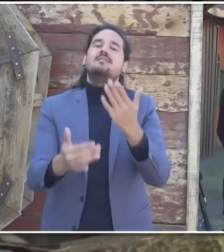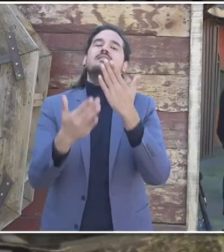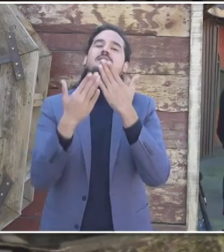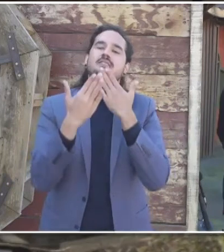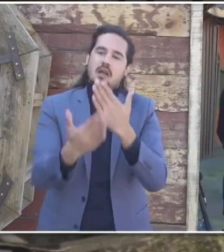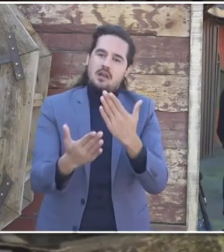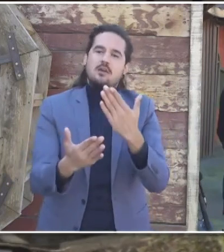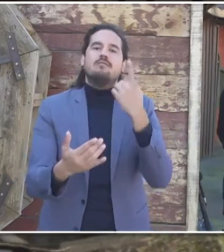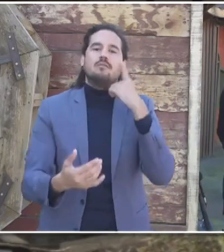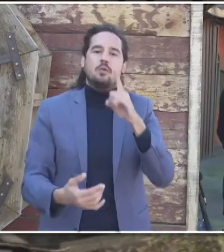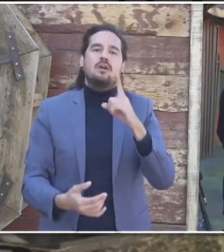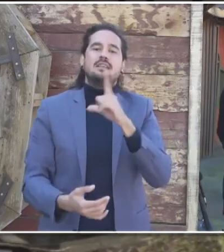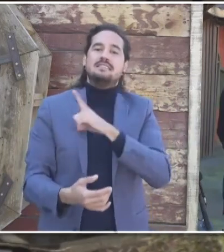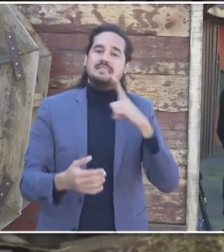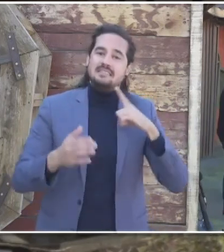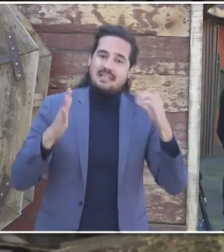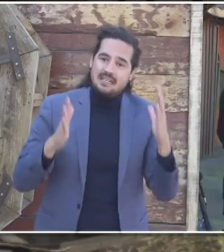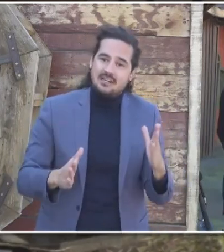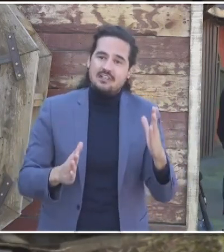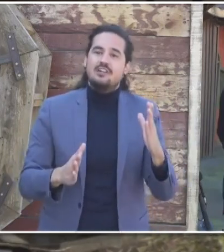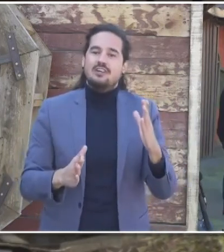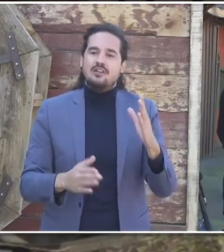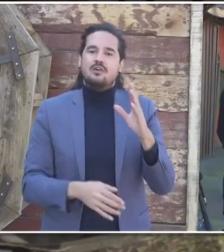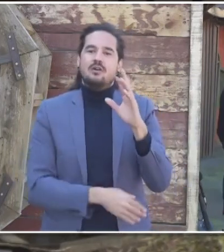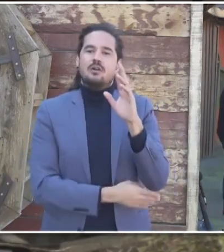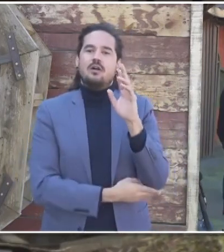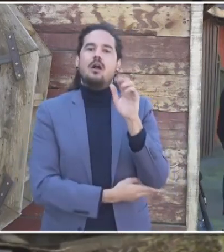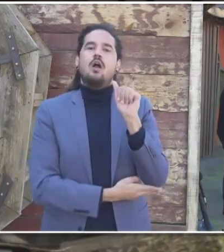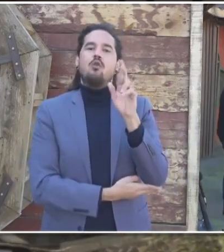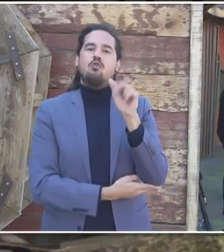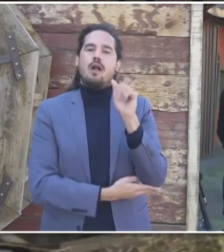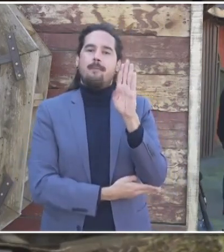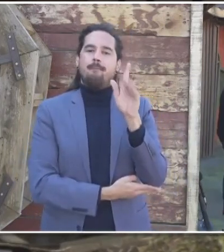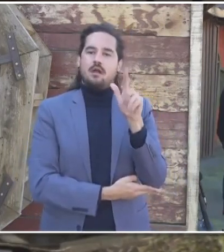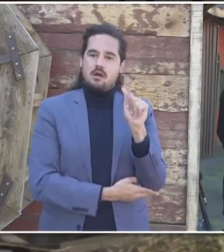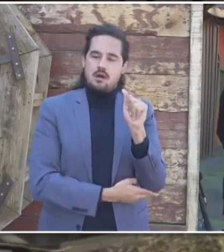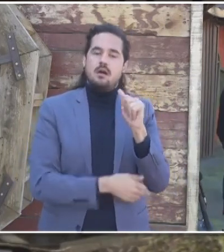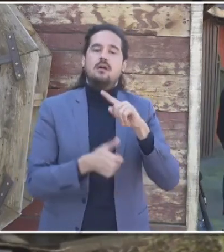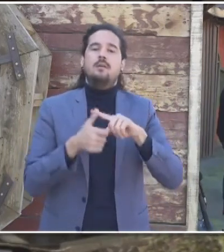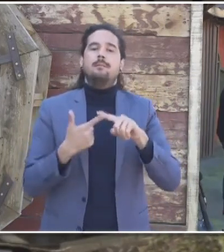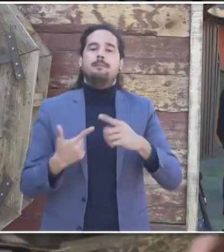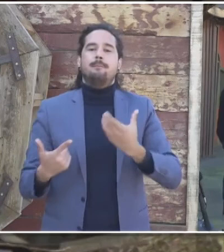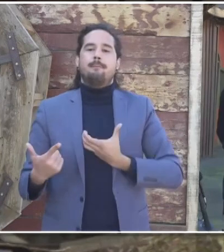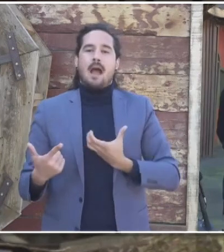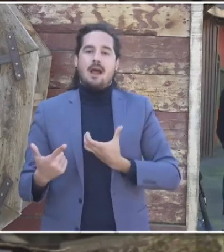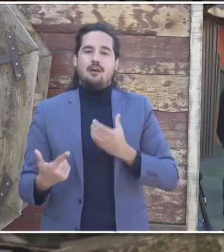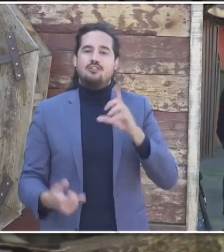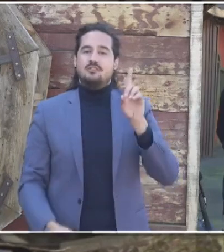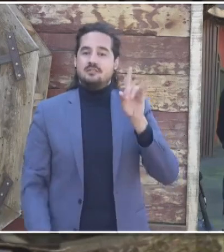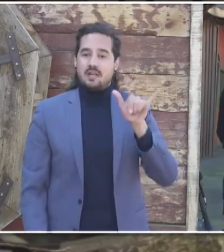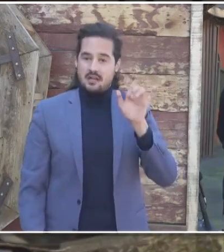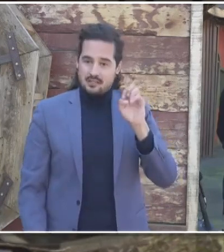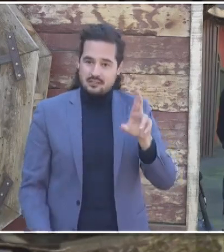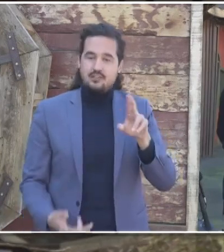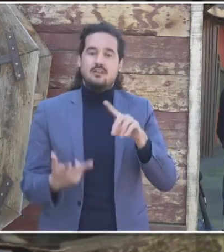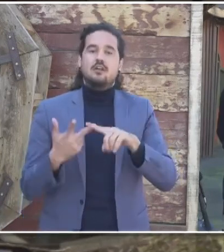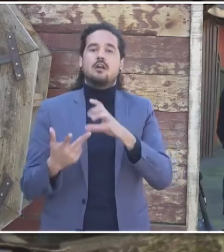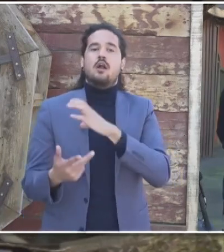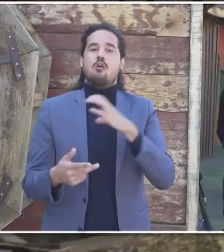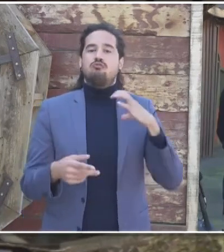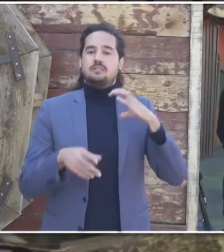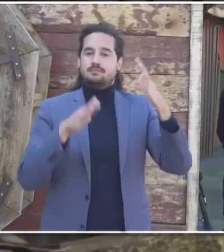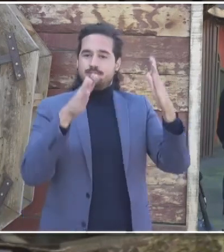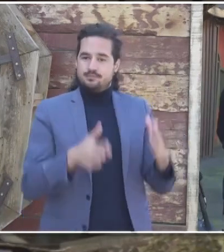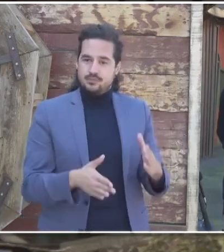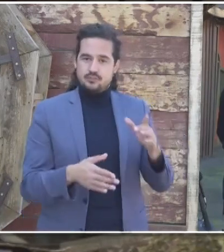Senator Hurtado. Thank you to Mayor Dyer. Thank you to Congressman Jim Costa. Thank you to the county supervisors and the